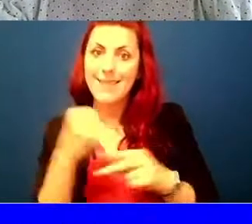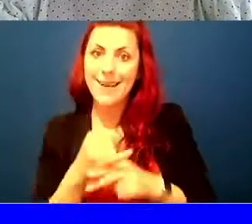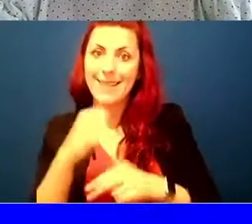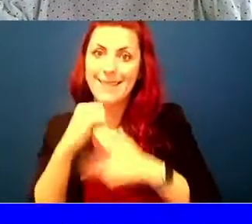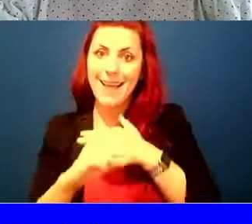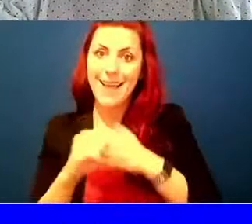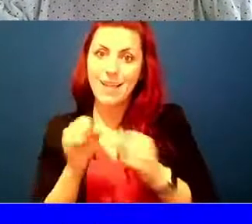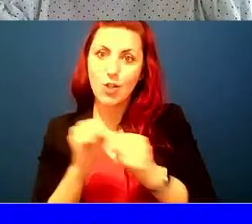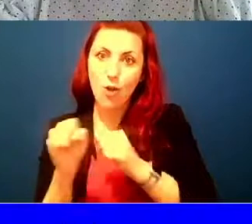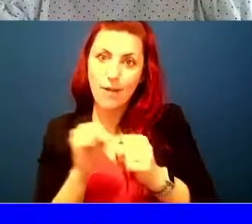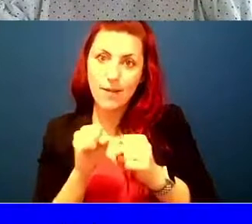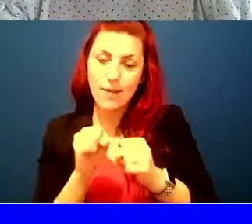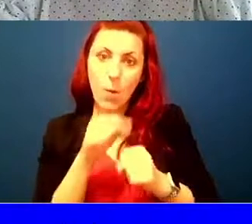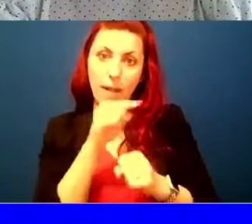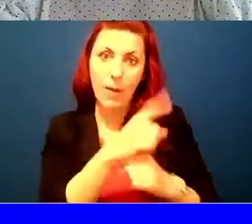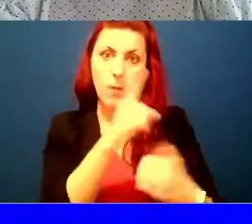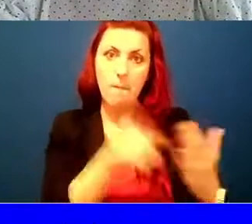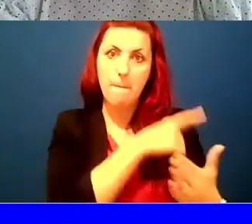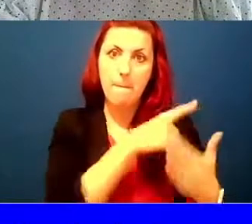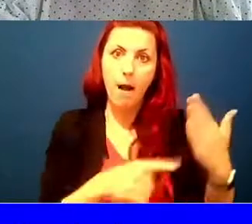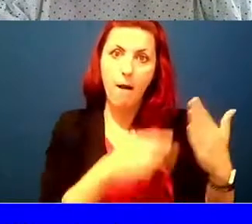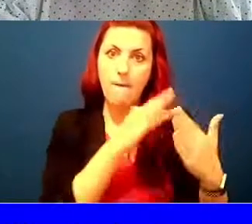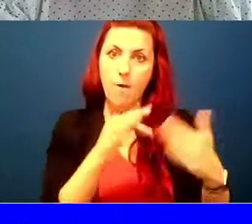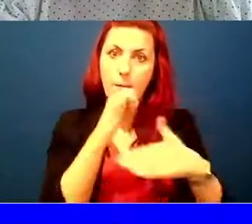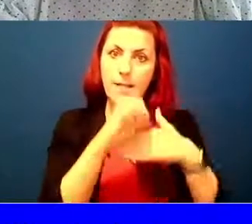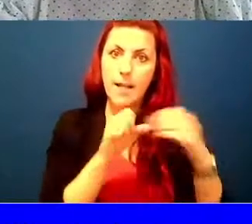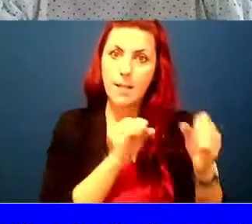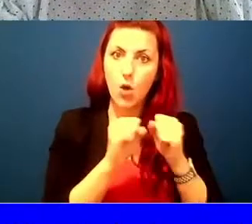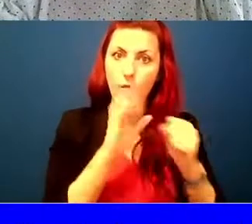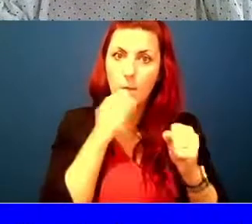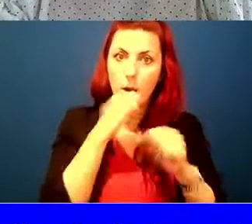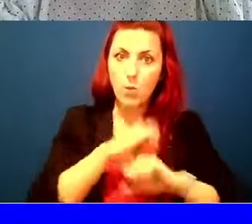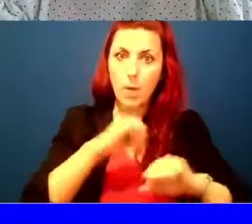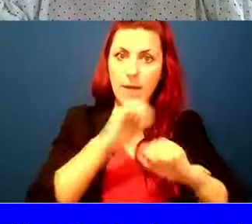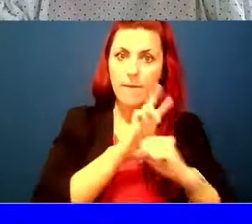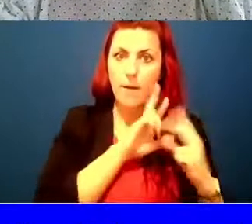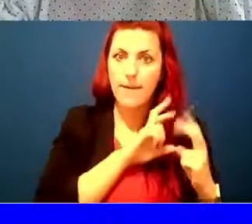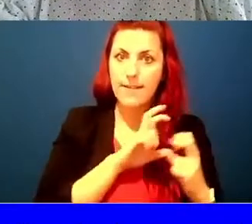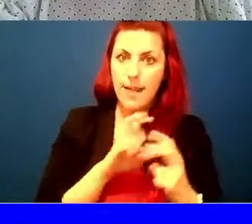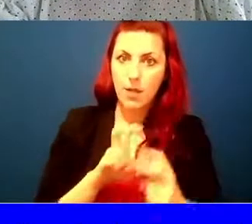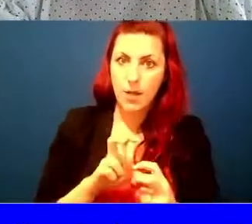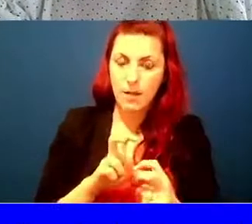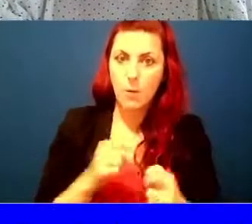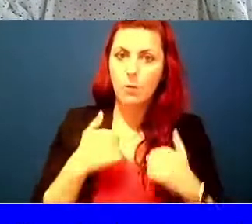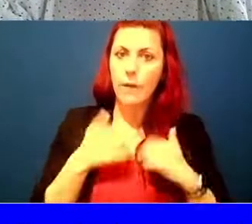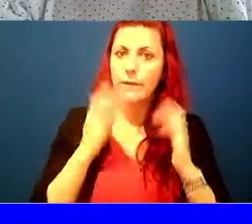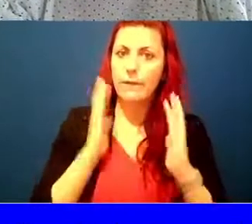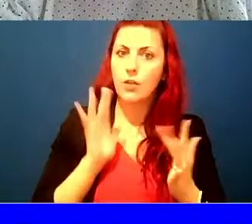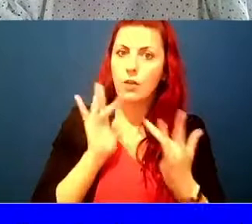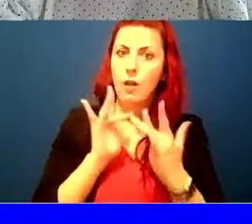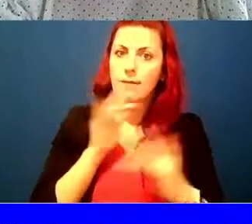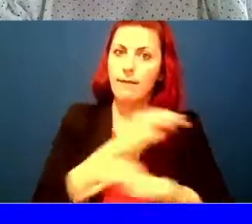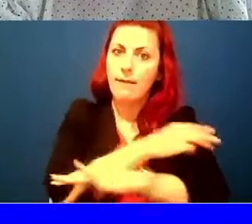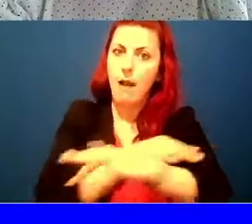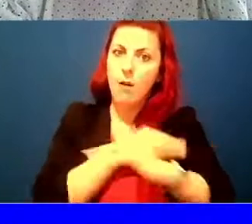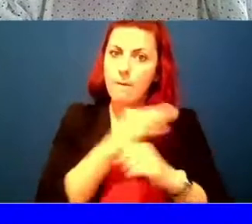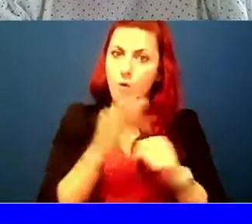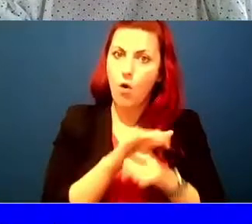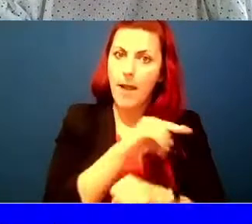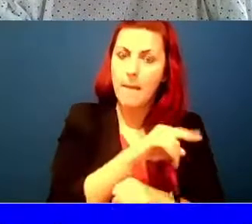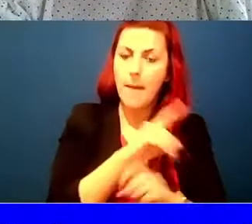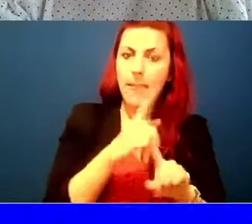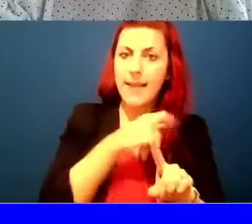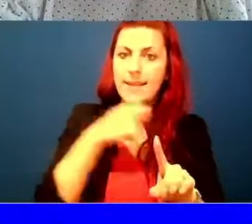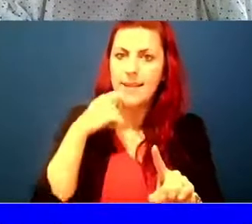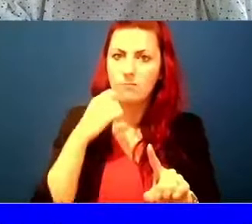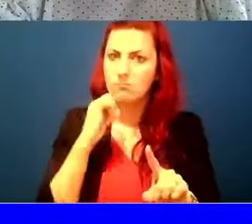kind of effectively barred from his day service pending an investigation. We then contacted the guards on his behalf, and we were informed there was